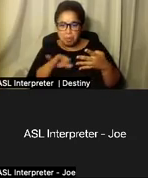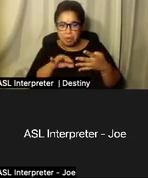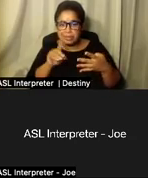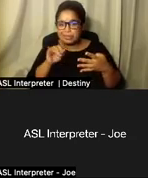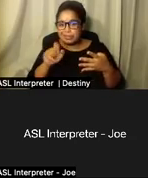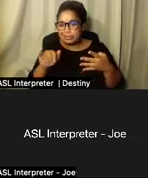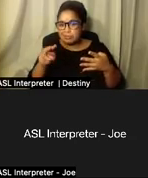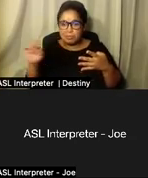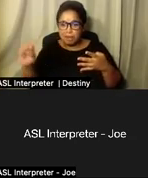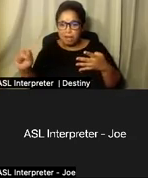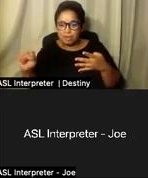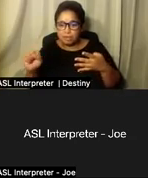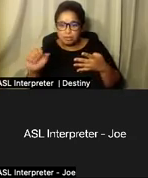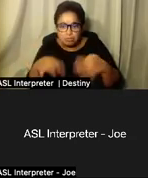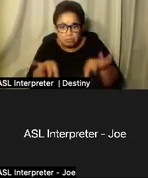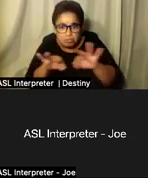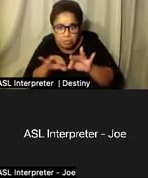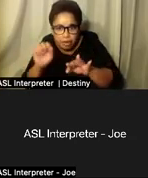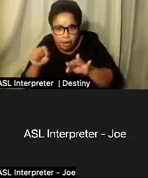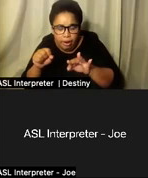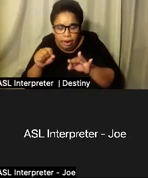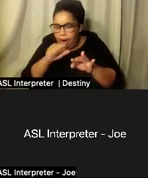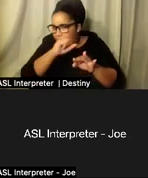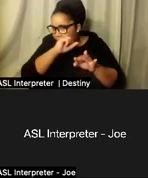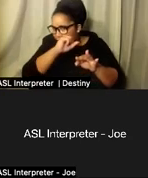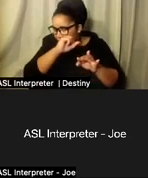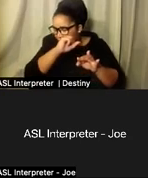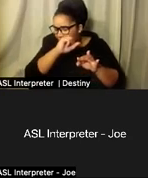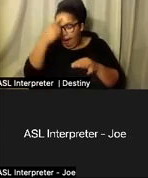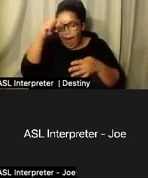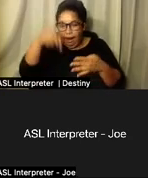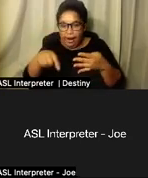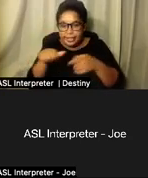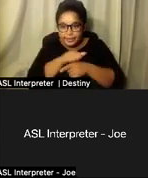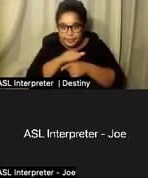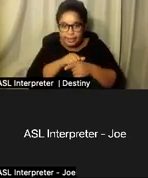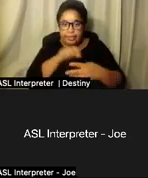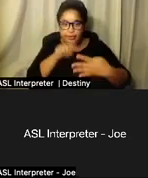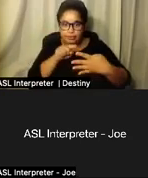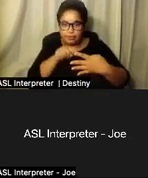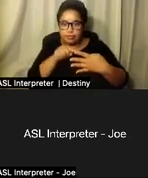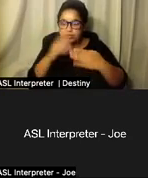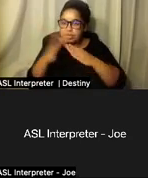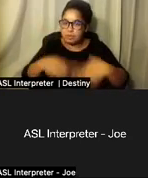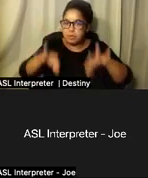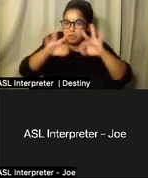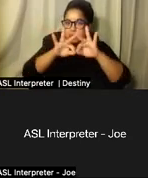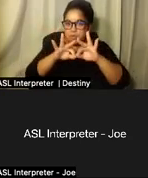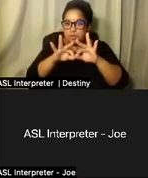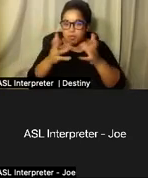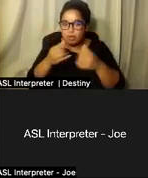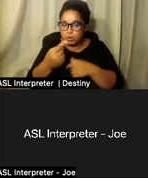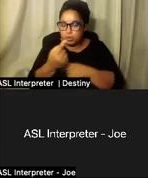mass, don't matter. It's just for this training, it's these concepts that we really want to get across to